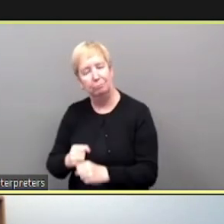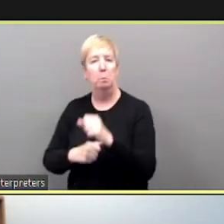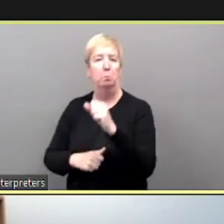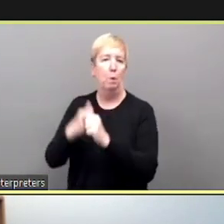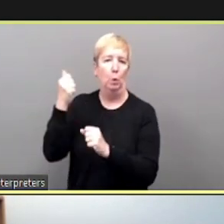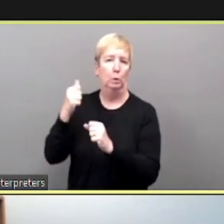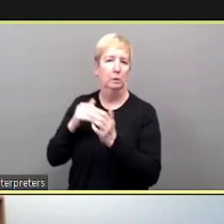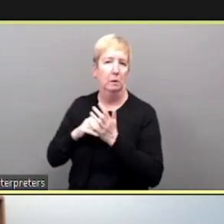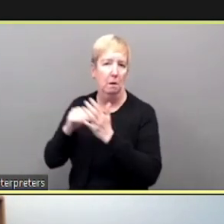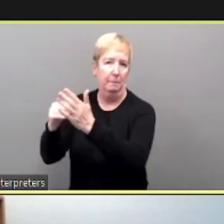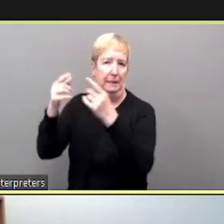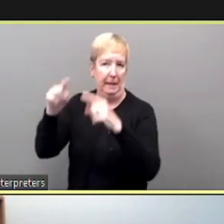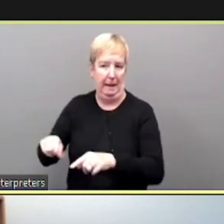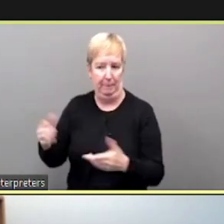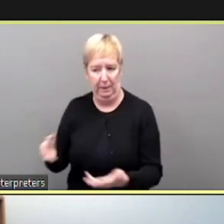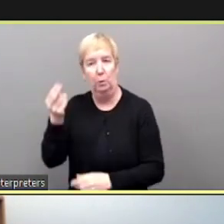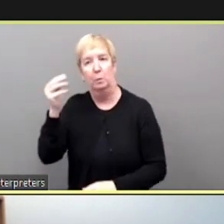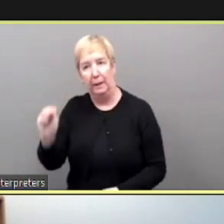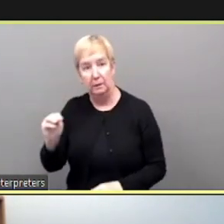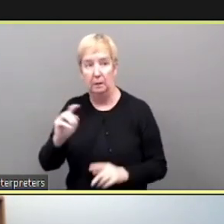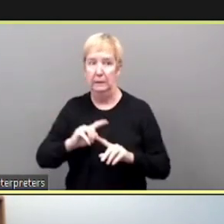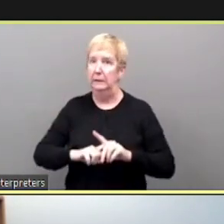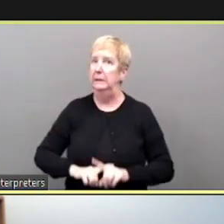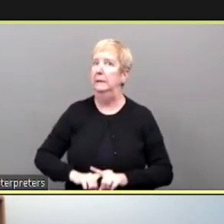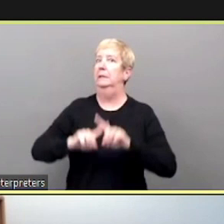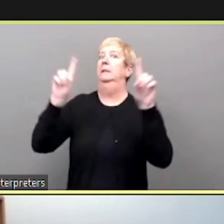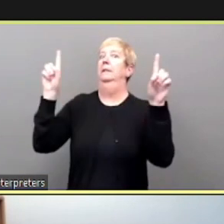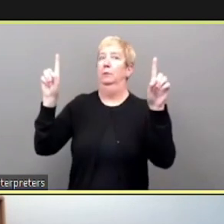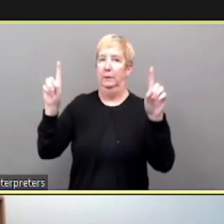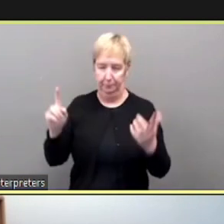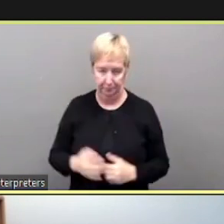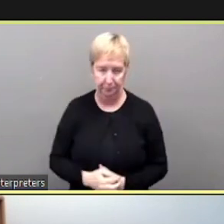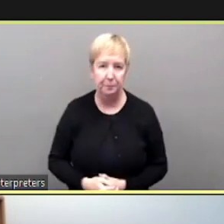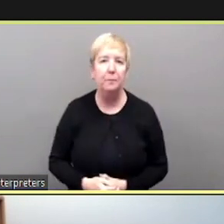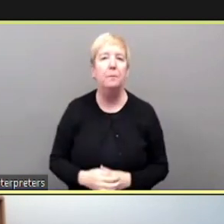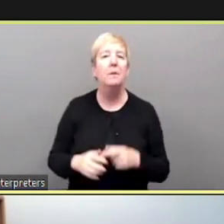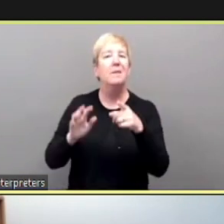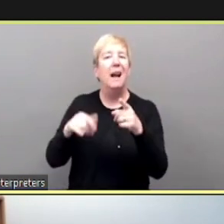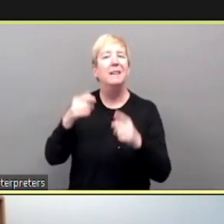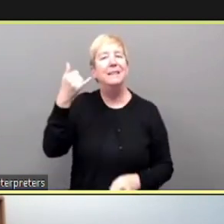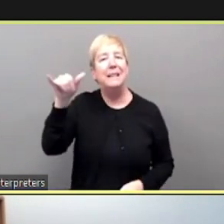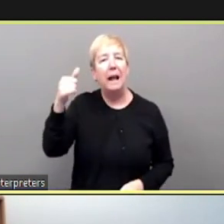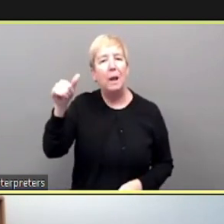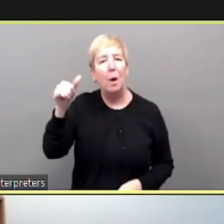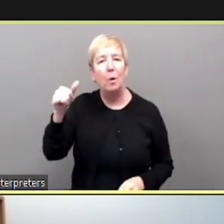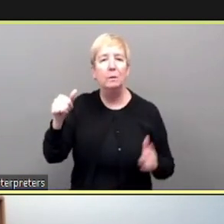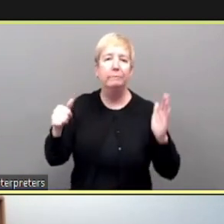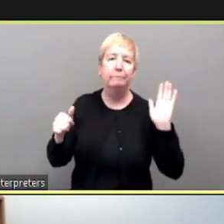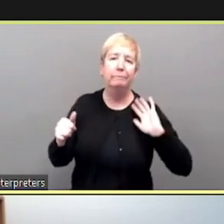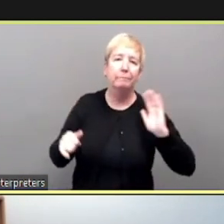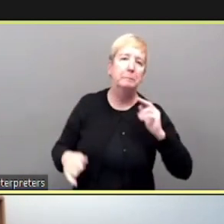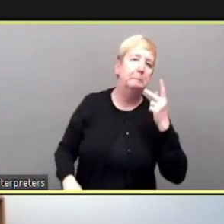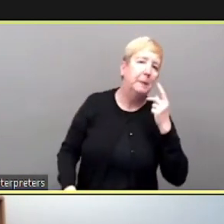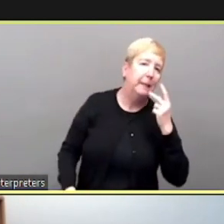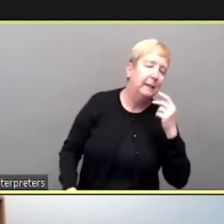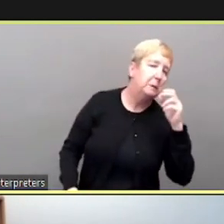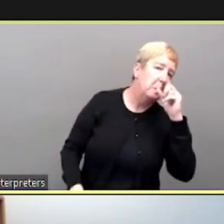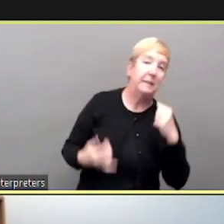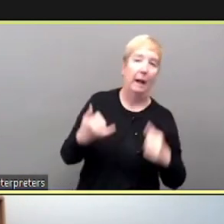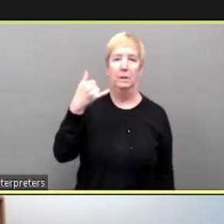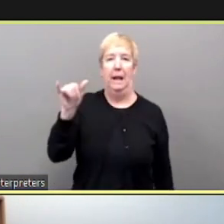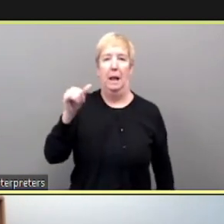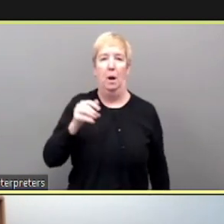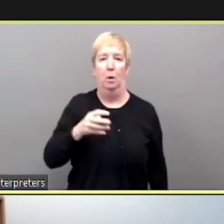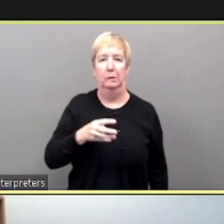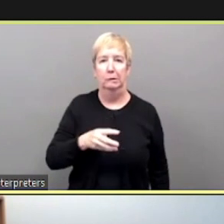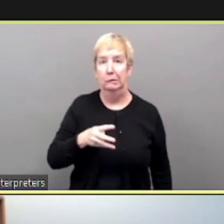we've sequenced here in the state. And this is depicted by the yellow bars. So this is the proportion of